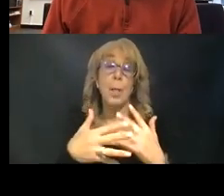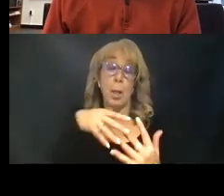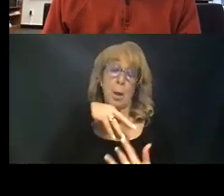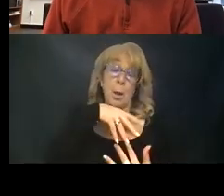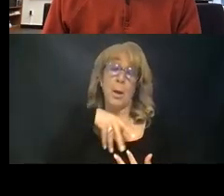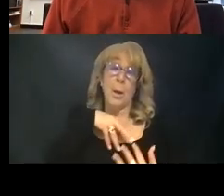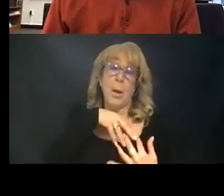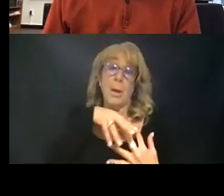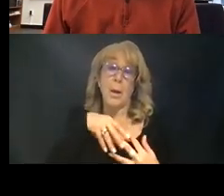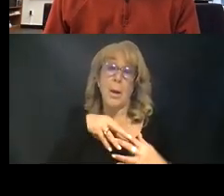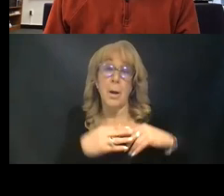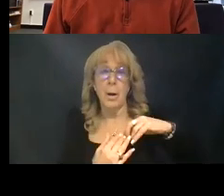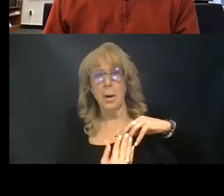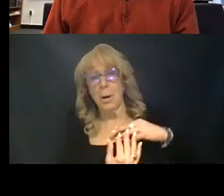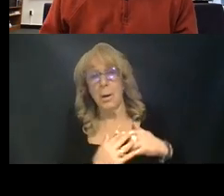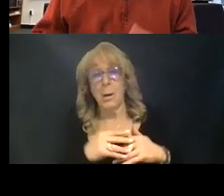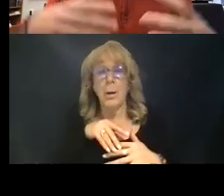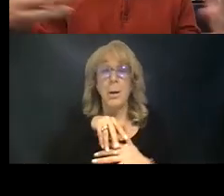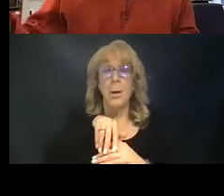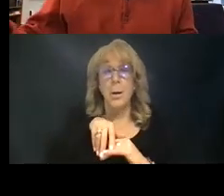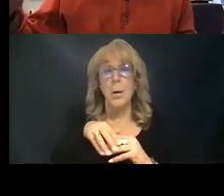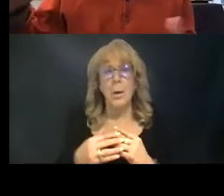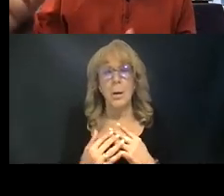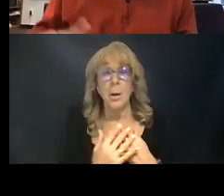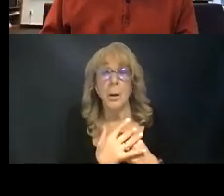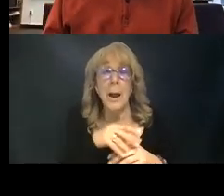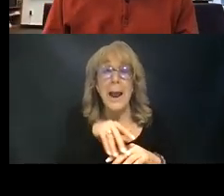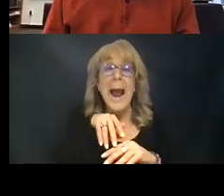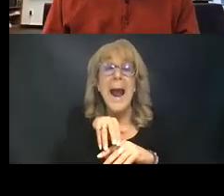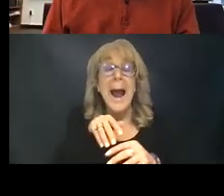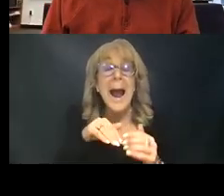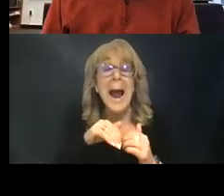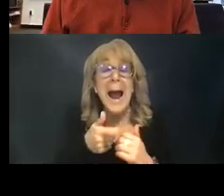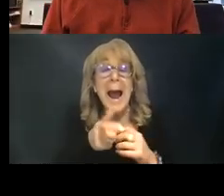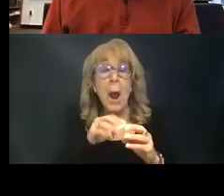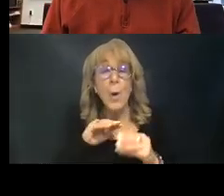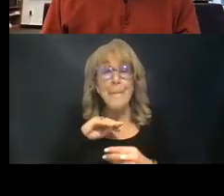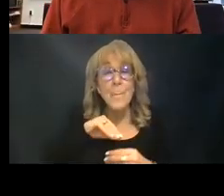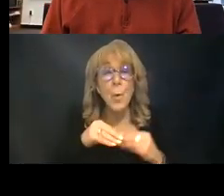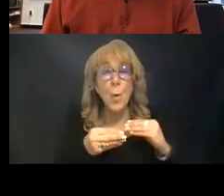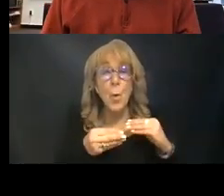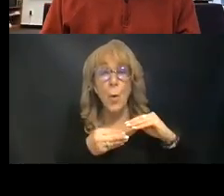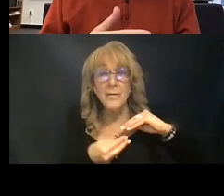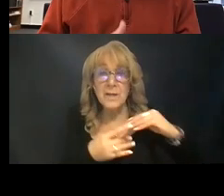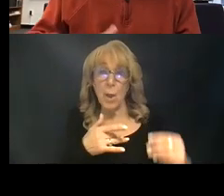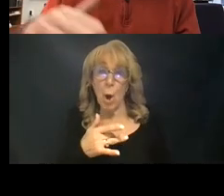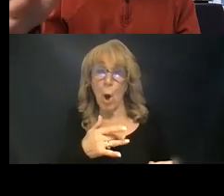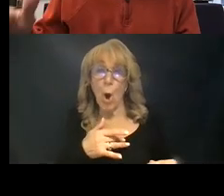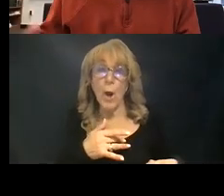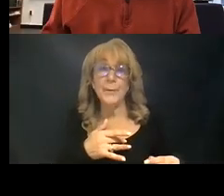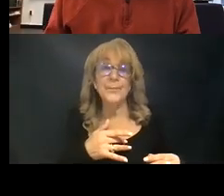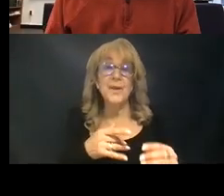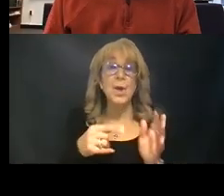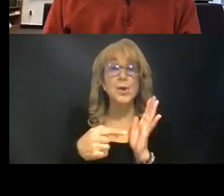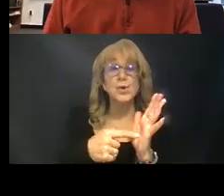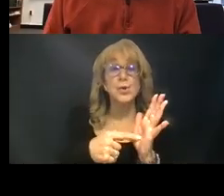heart. And it also illustrates how the fluid moves by using arrows to